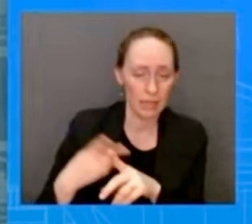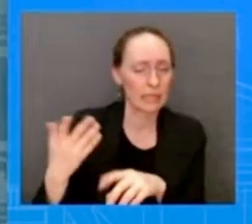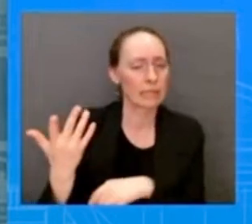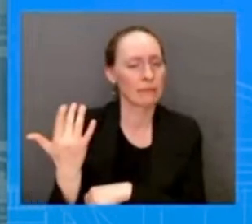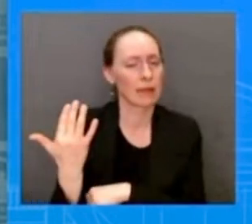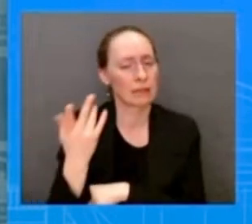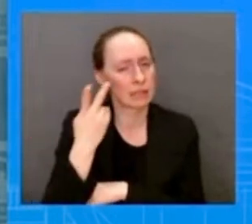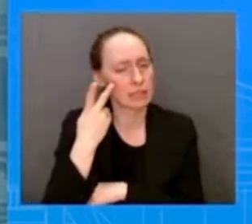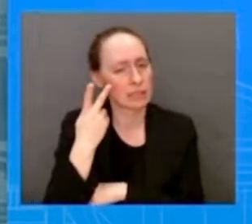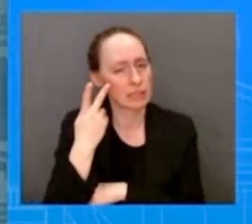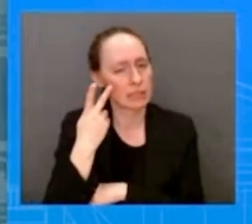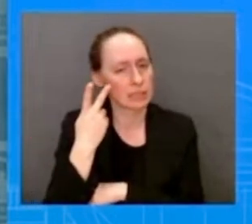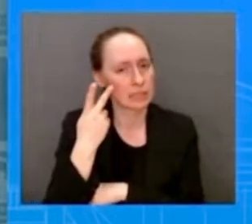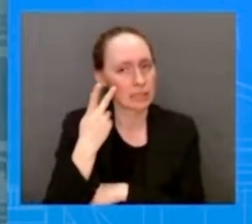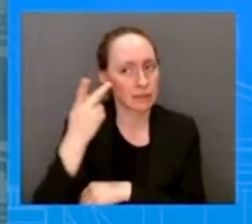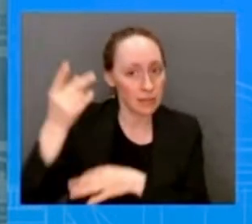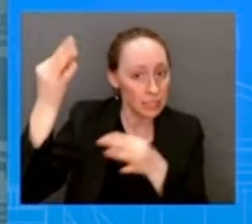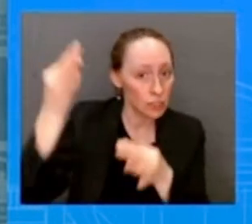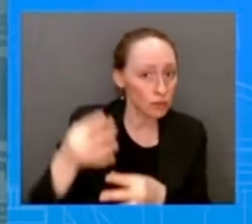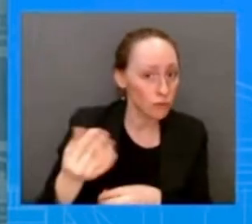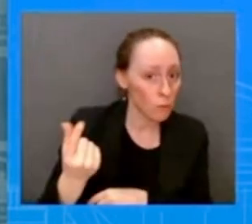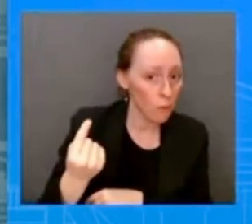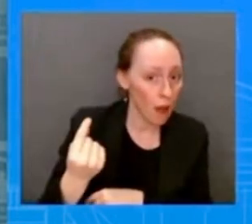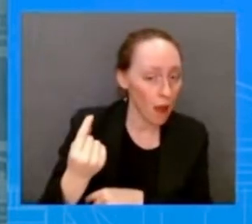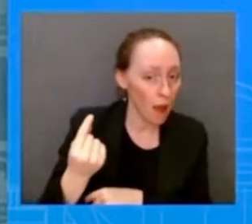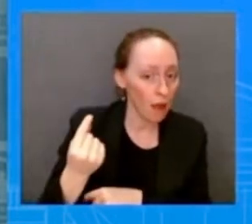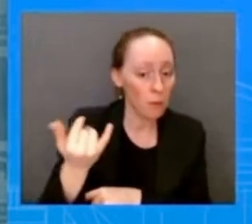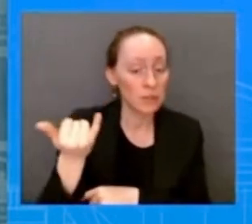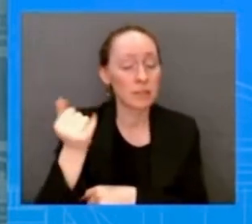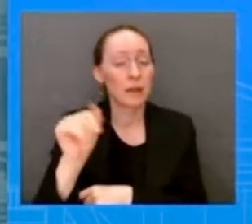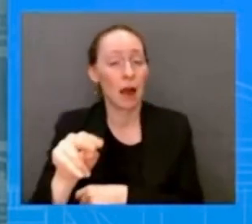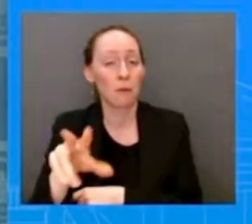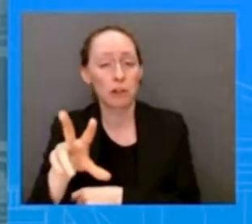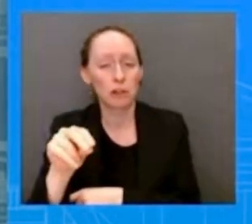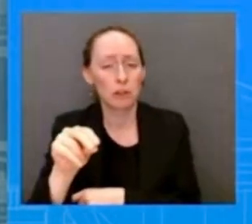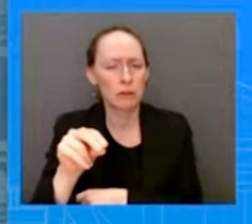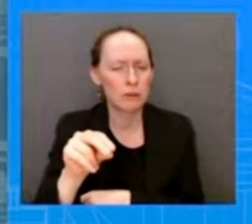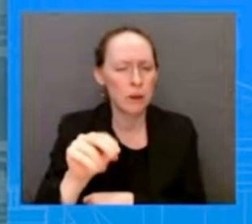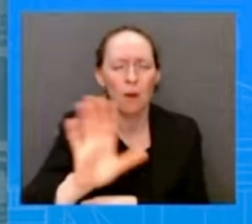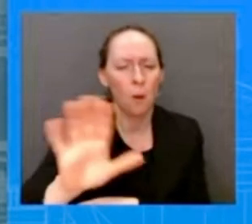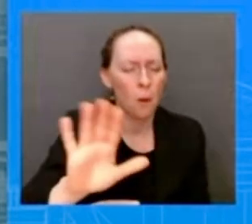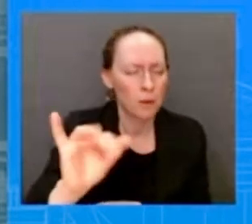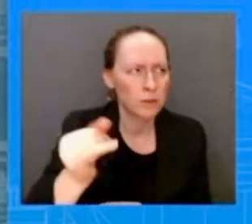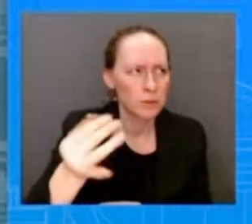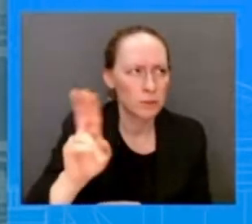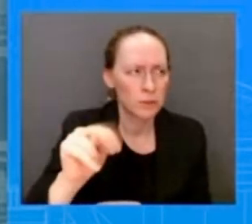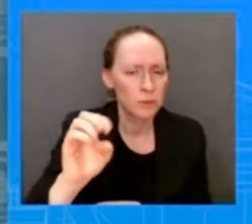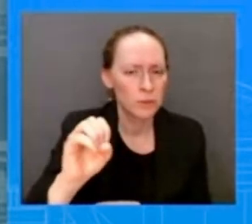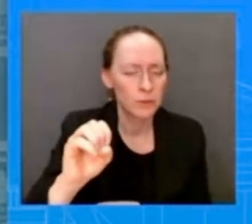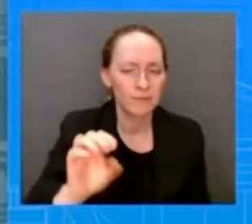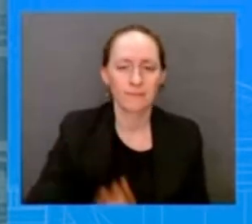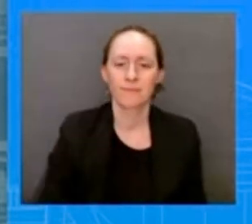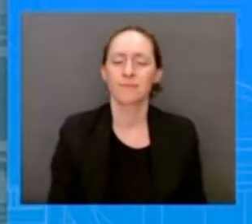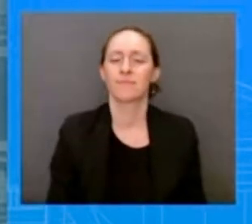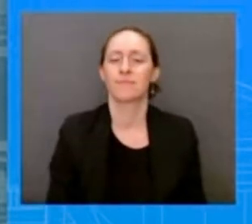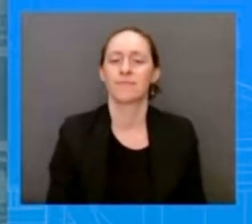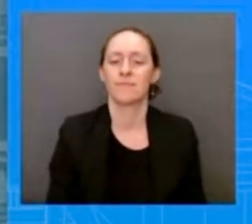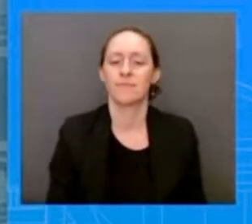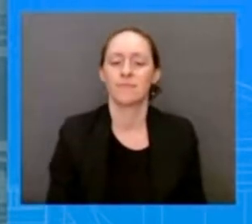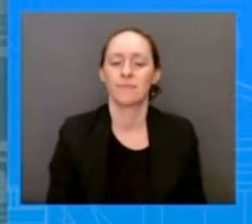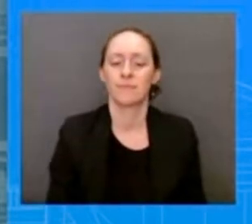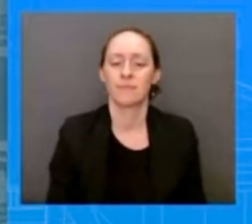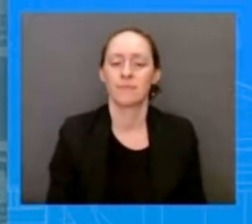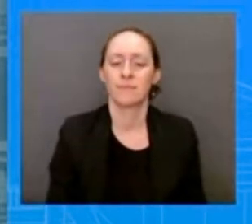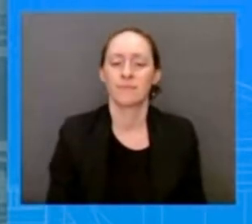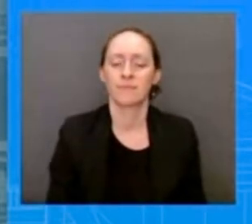January 30th, right? So that is what we've put June 30th. I'm so sorry, June 30th, yeah. You're correct. But our message is, to